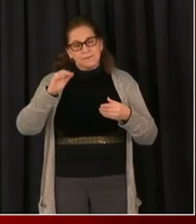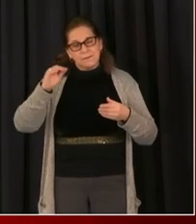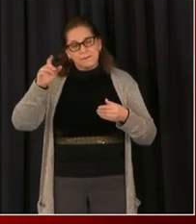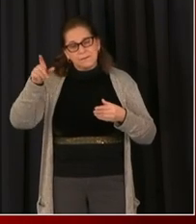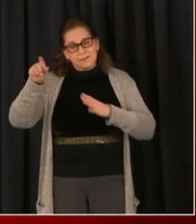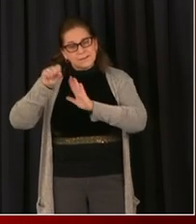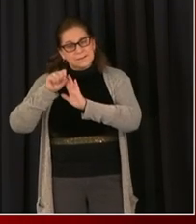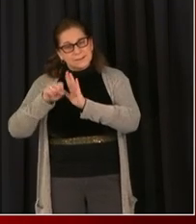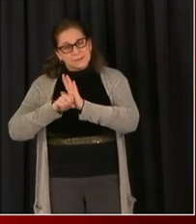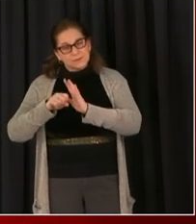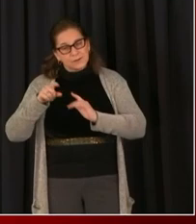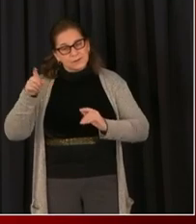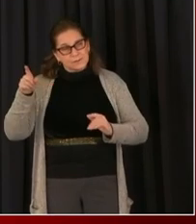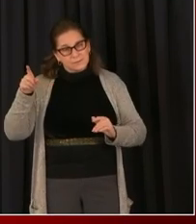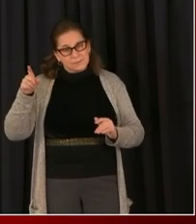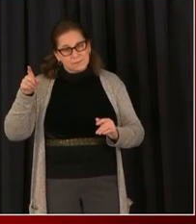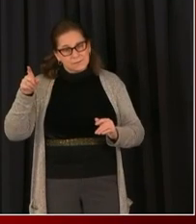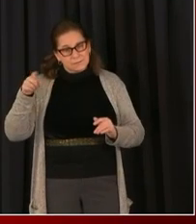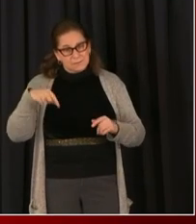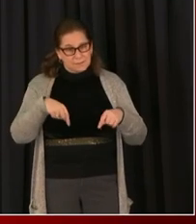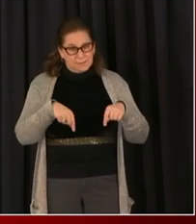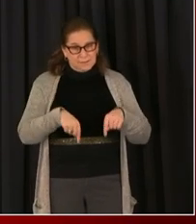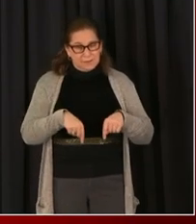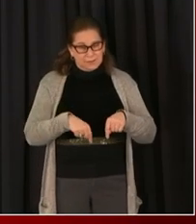$755 million